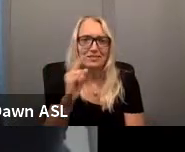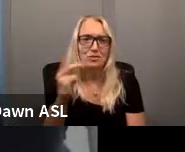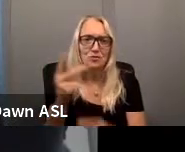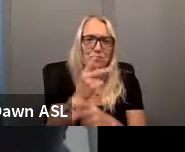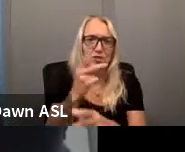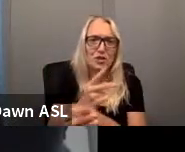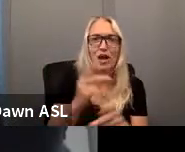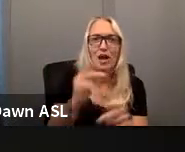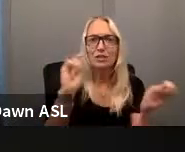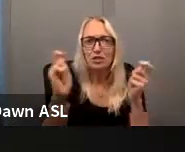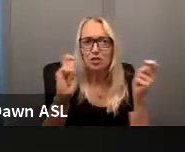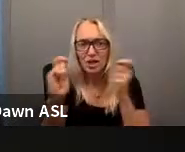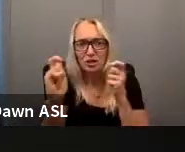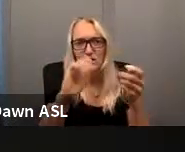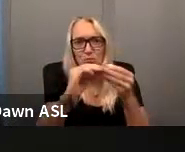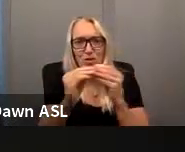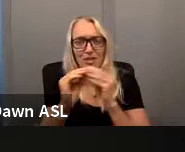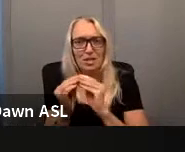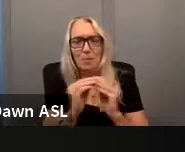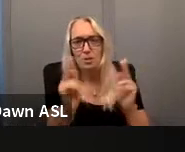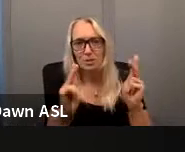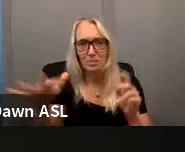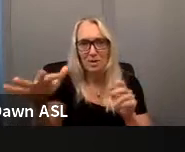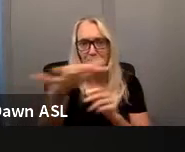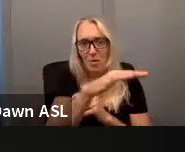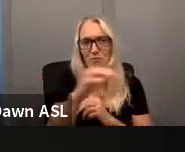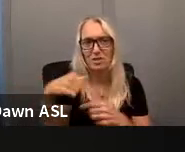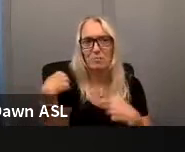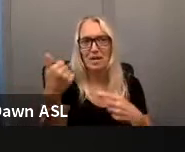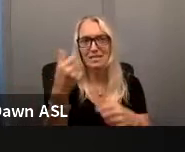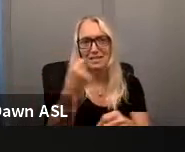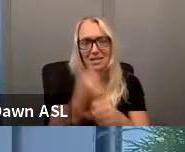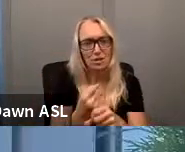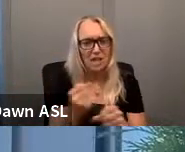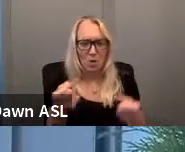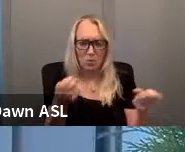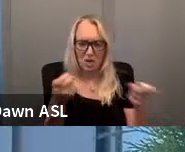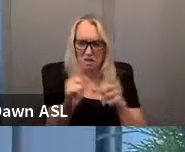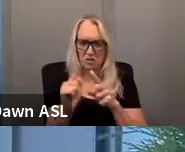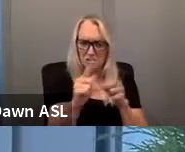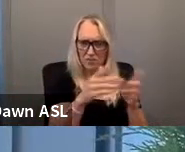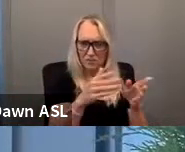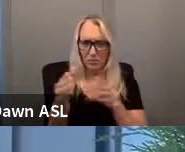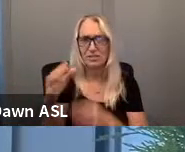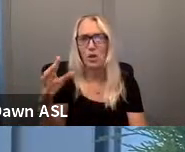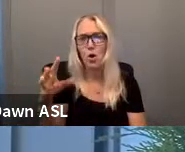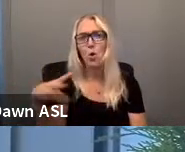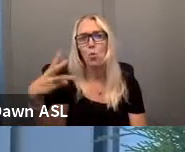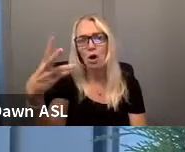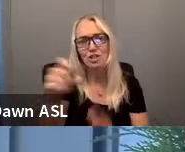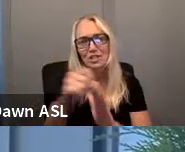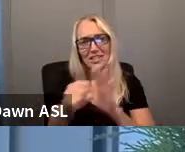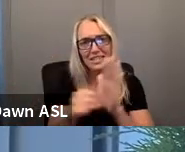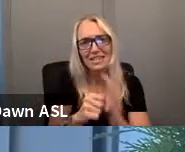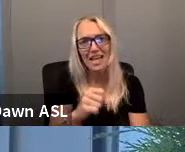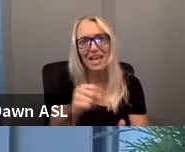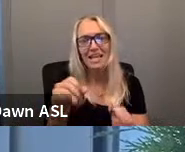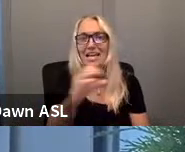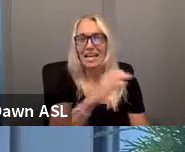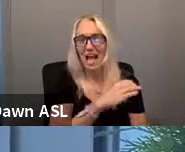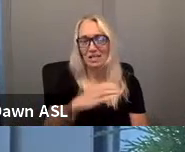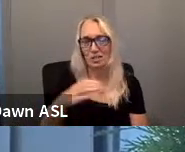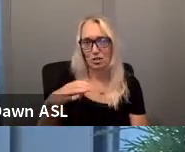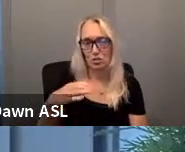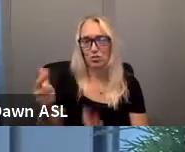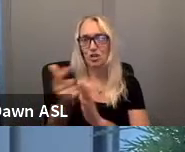in the last 10 years. States across the nation handle redistricting in different ways. In Washington, the state constitution and law establish